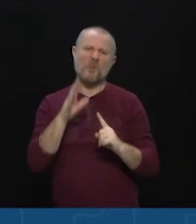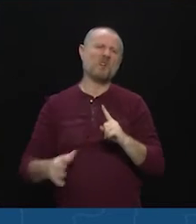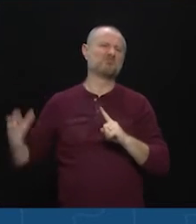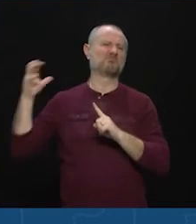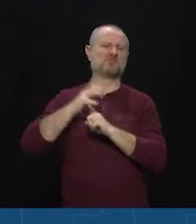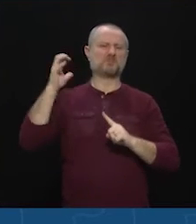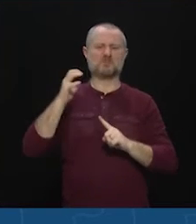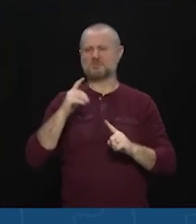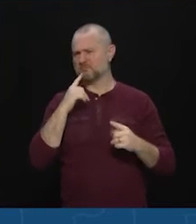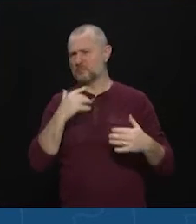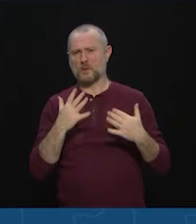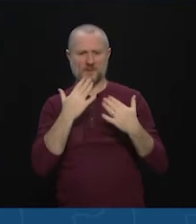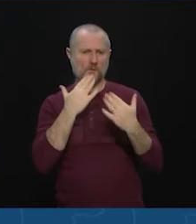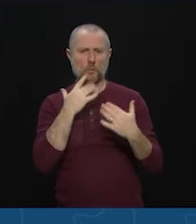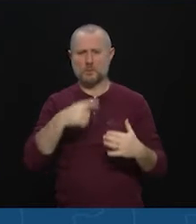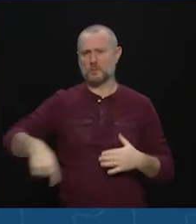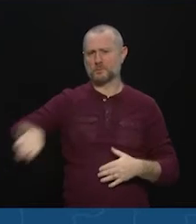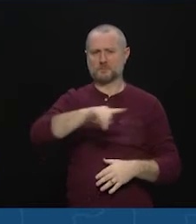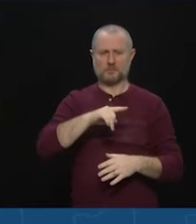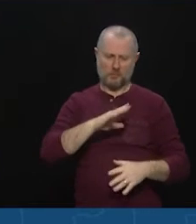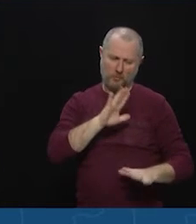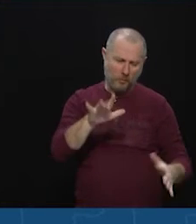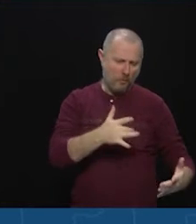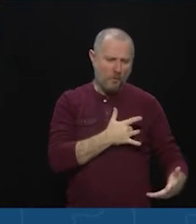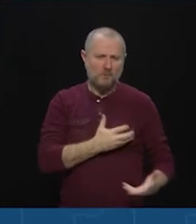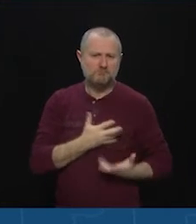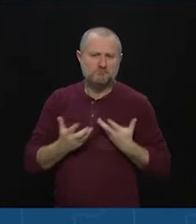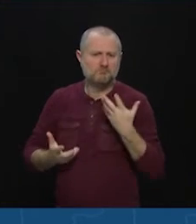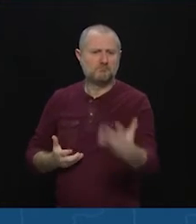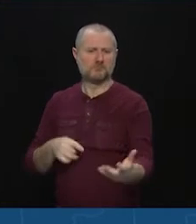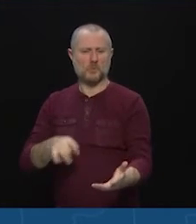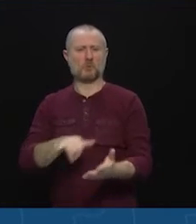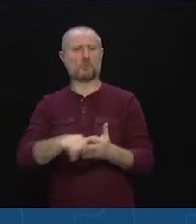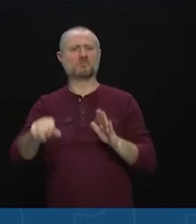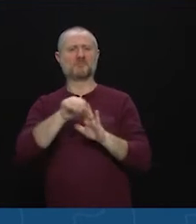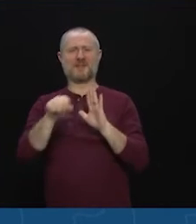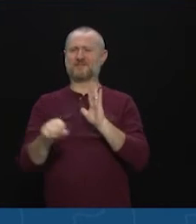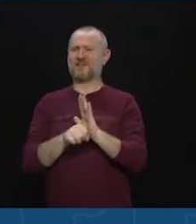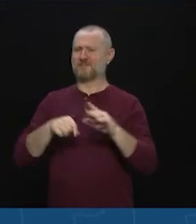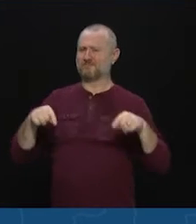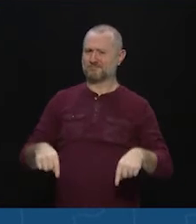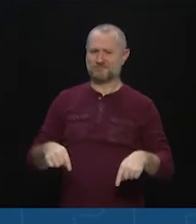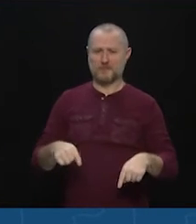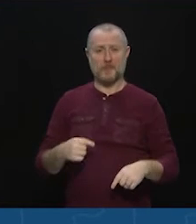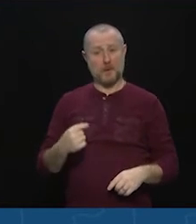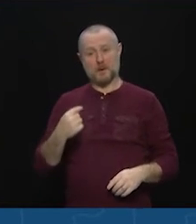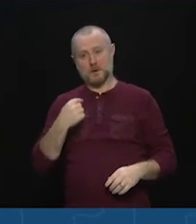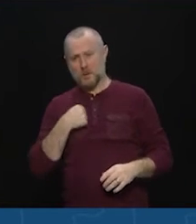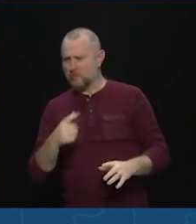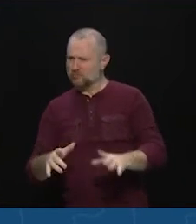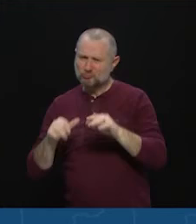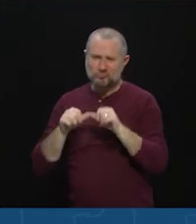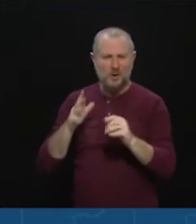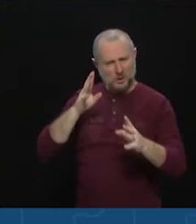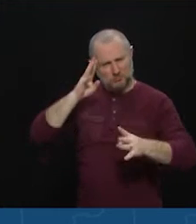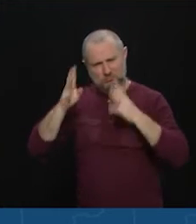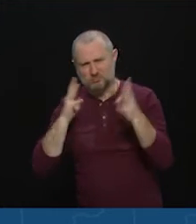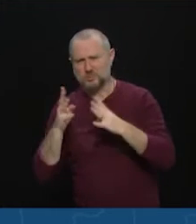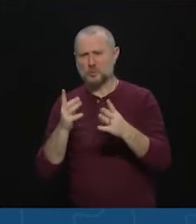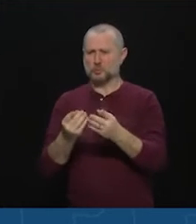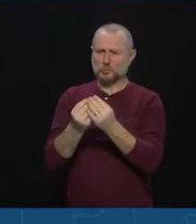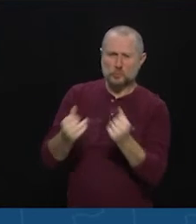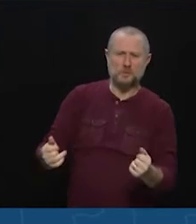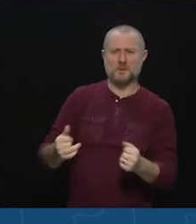heart of New York State, and we'll continue to rely on you for innovating solutions and treatments, but also being there as you have been with